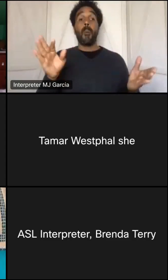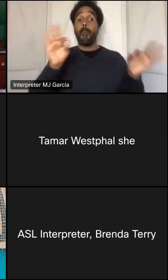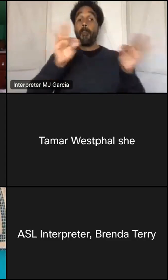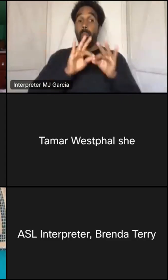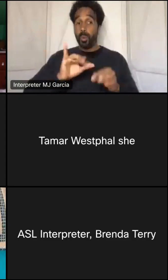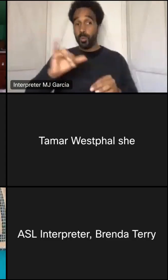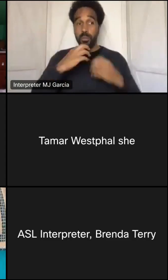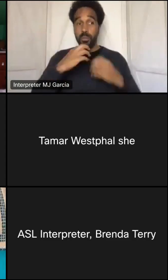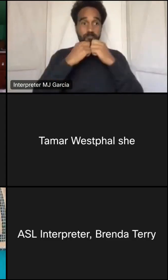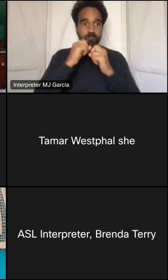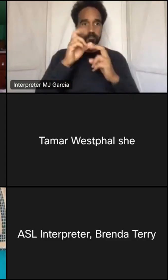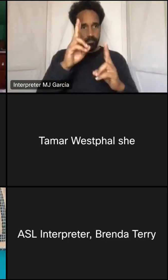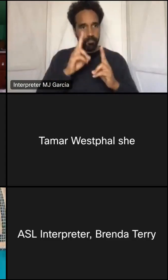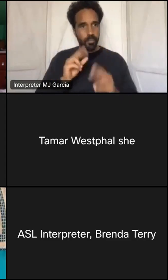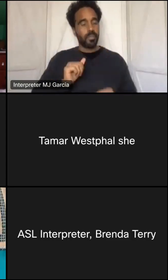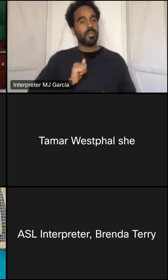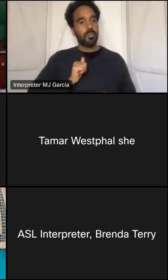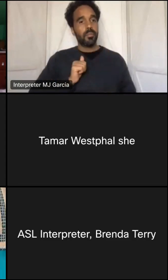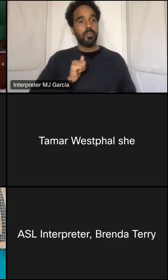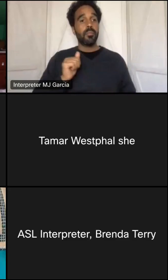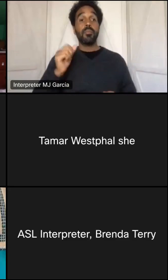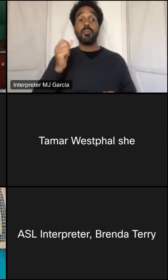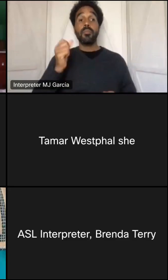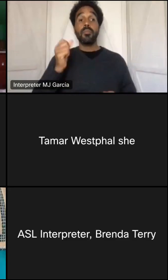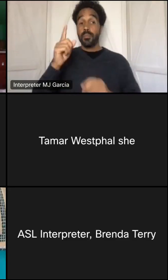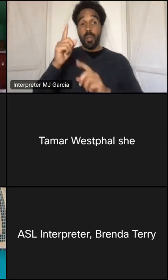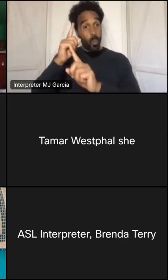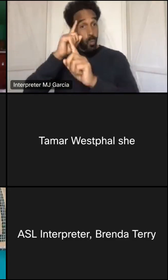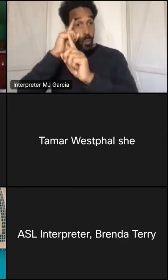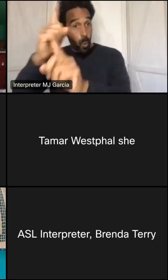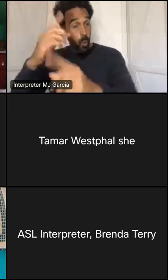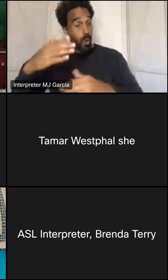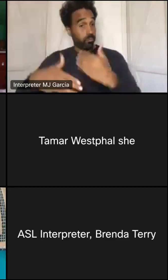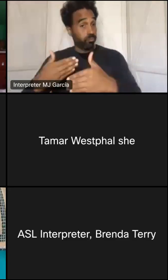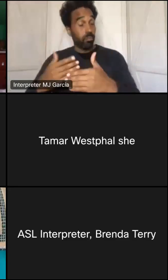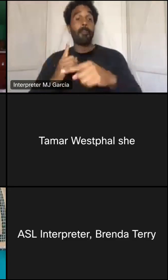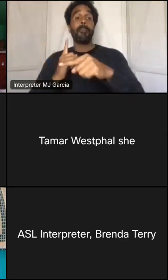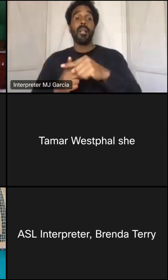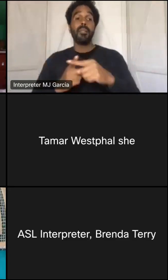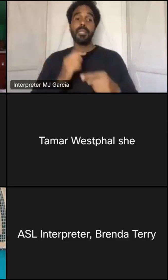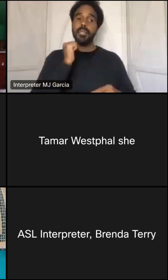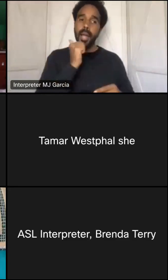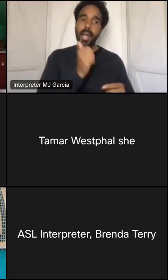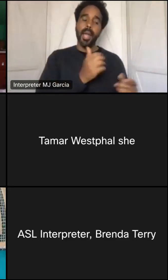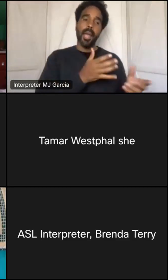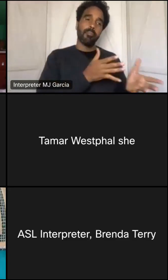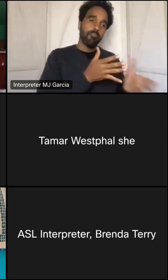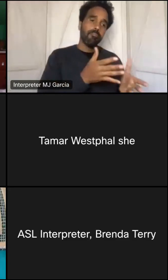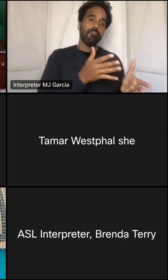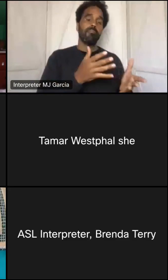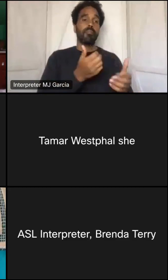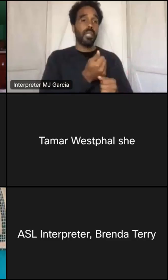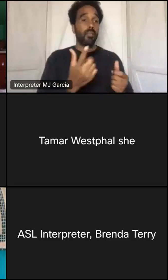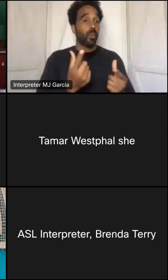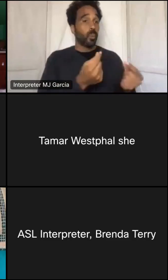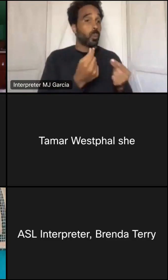that not always, there's a goal to reach, but it's also, just every interaction that you have and everything that you do is